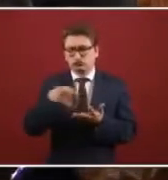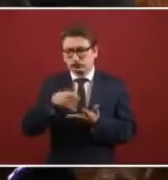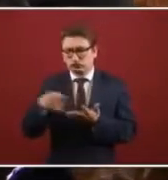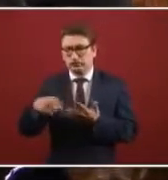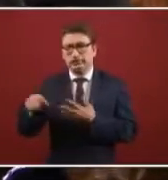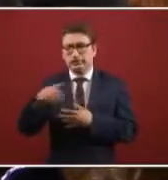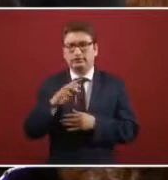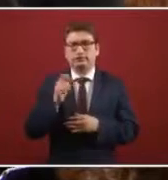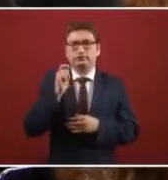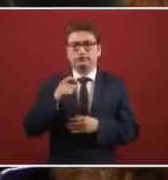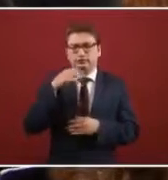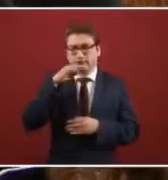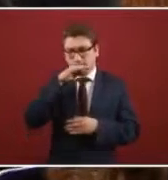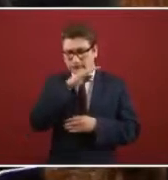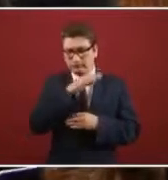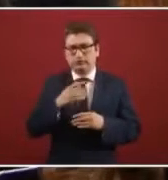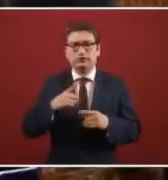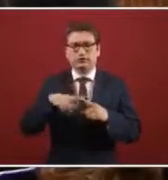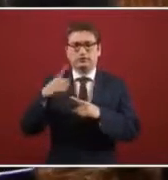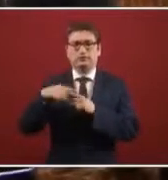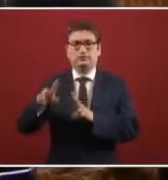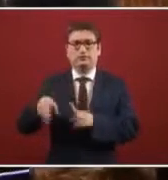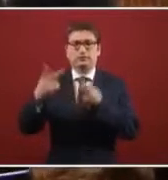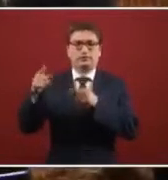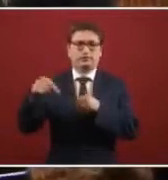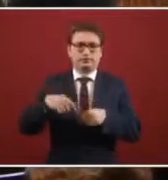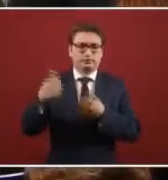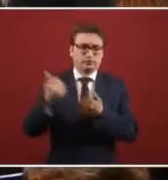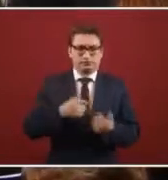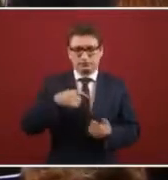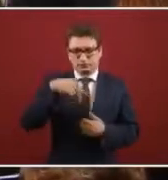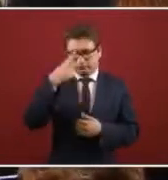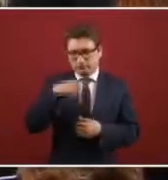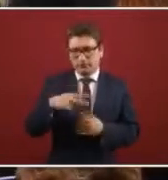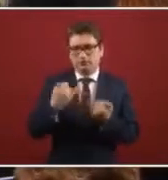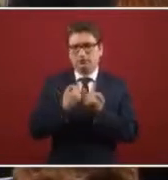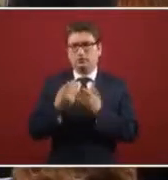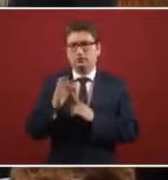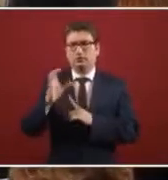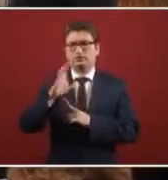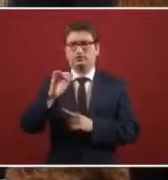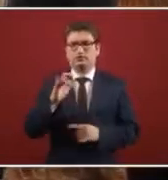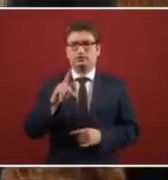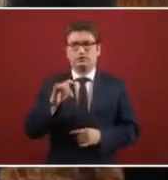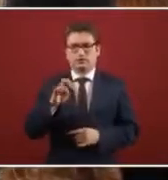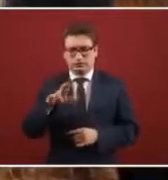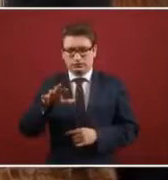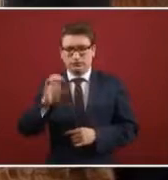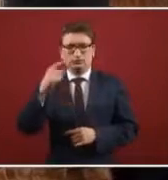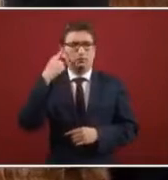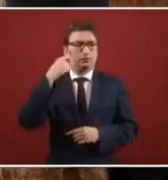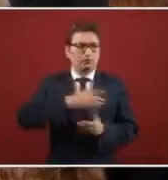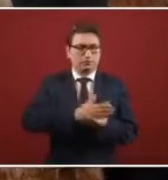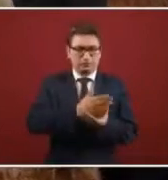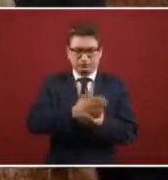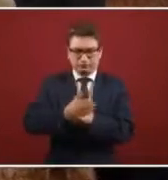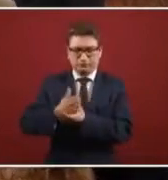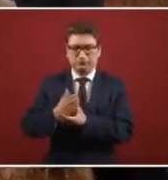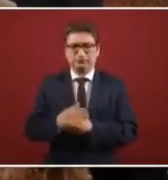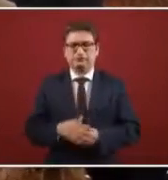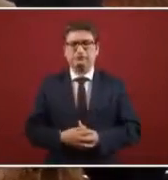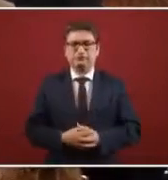venden aquí en el sell here in the city of Cilantro. Mexico cilantro para las taquerías, for the